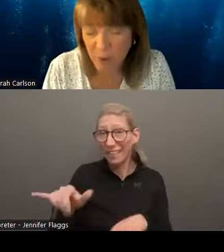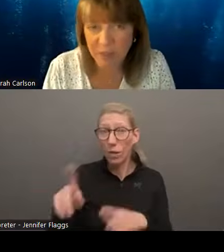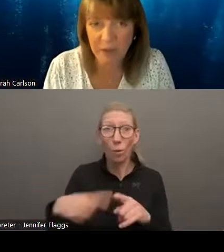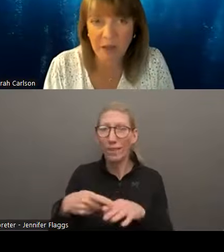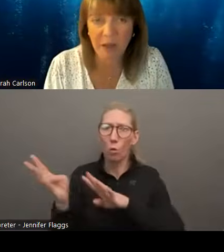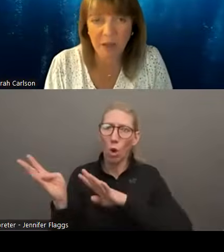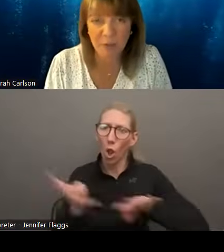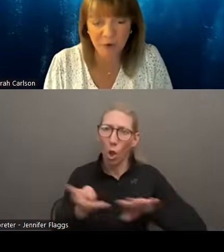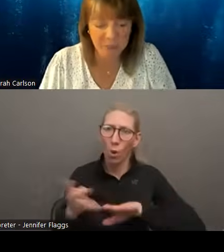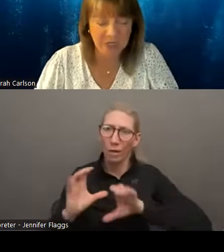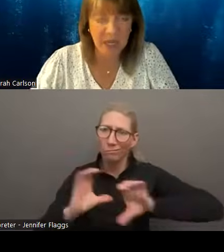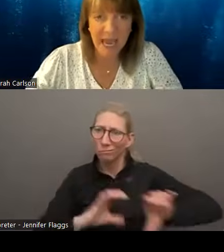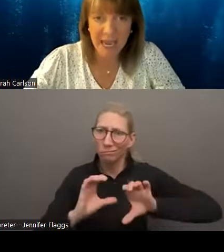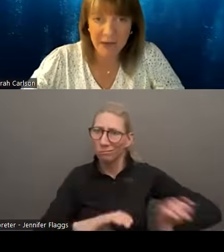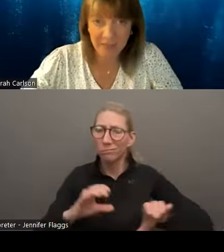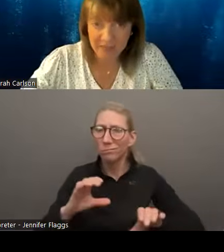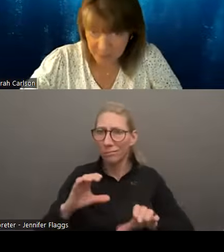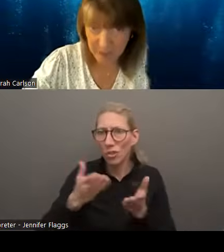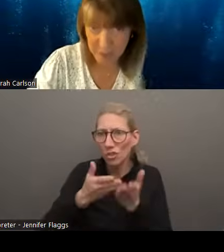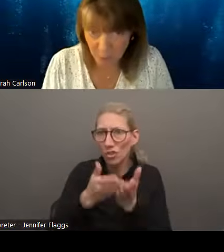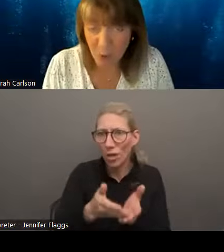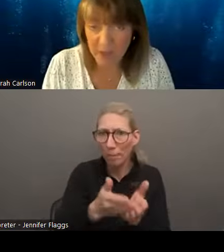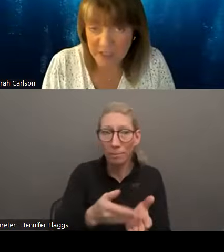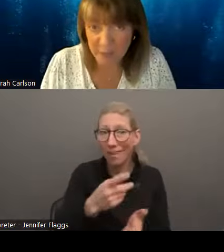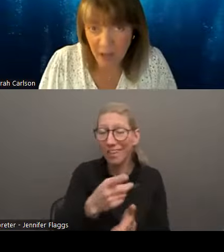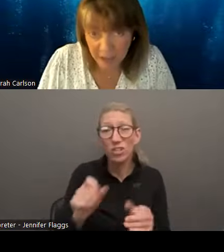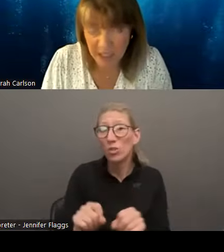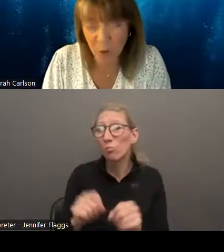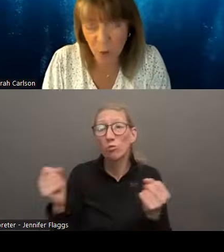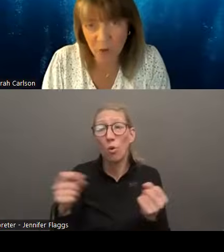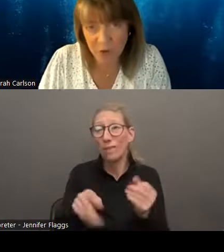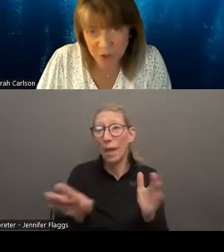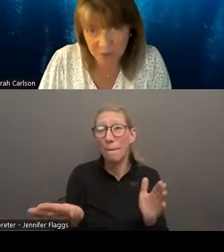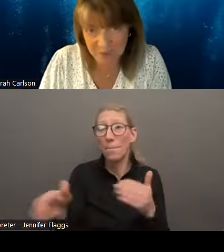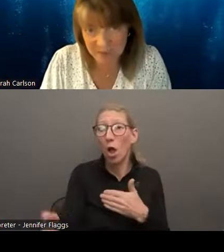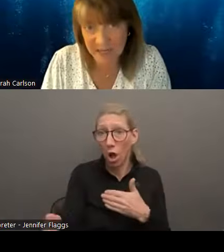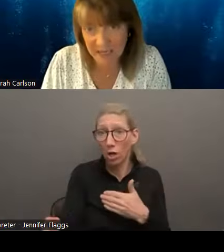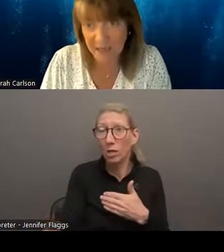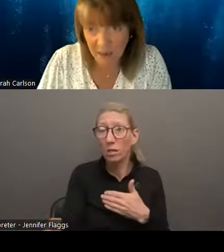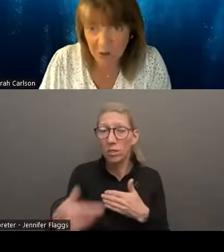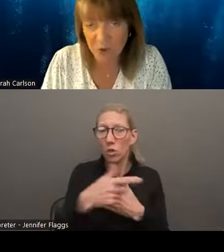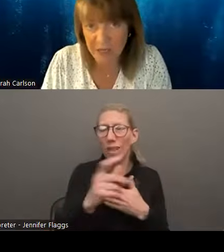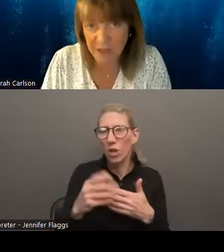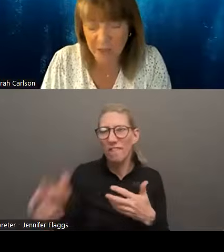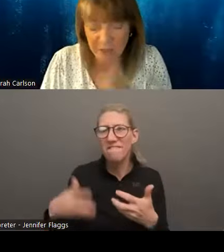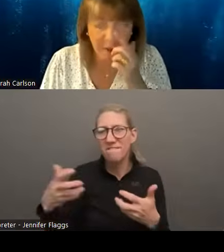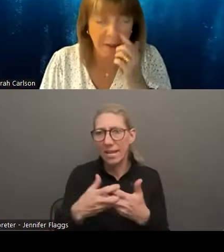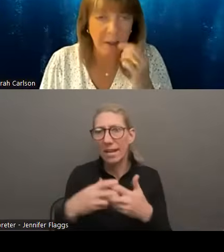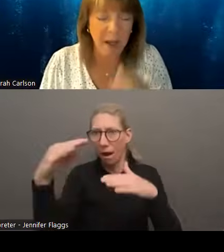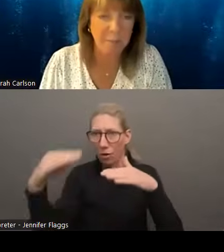loaded with column drums. And they simply broke this block in order to fit it